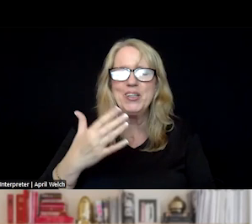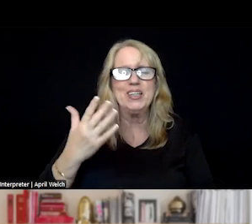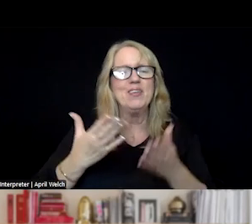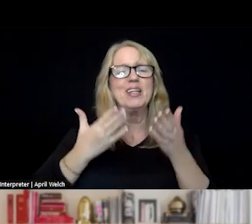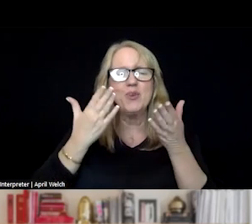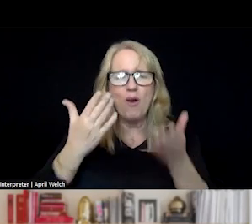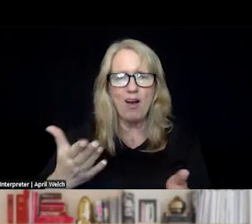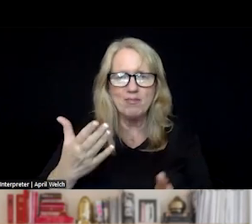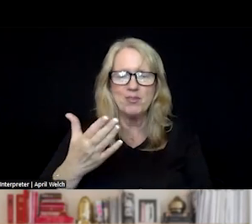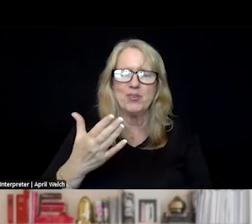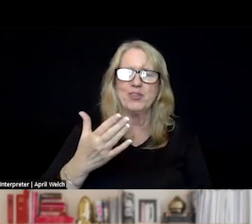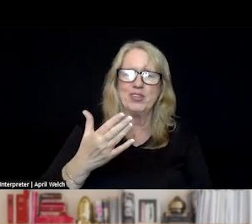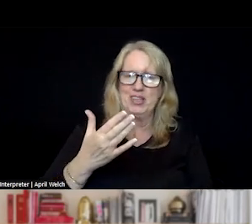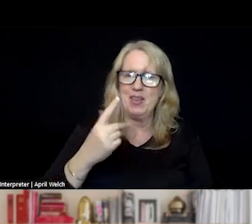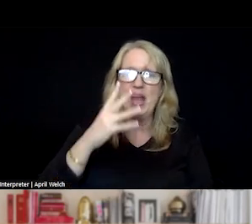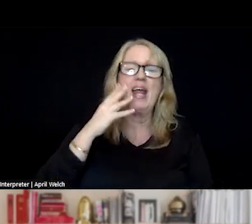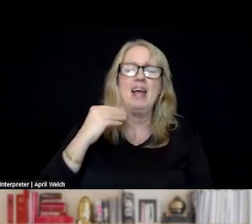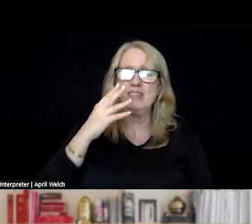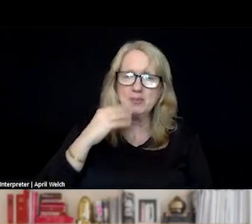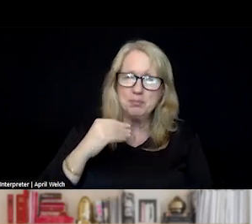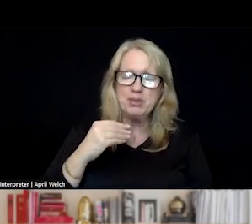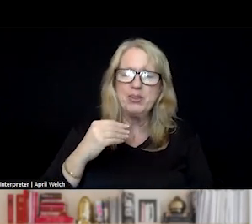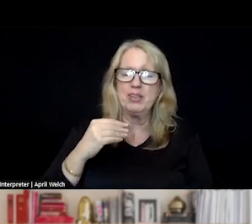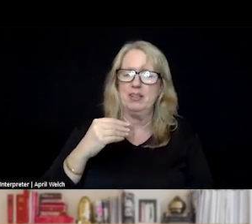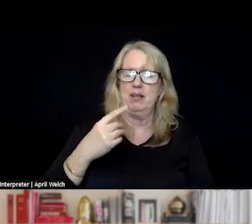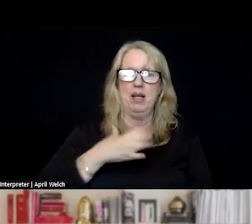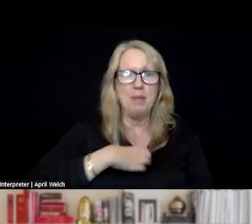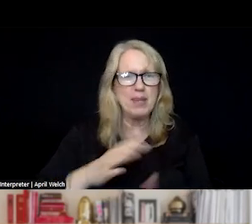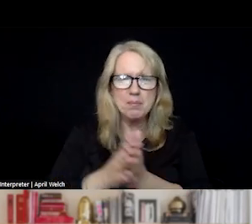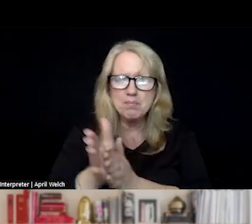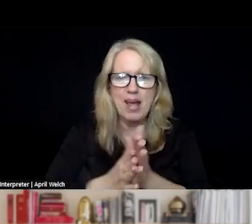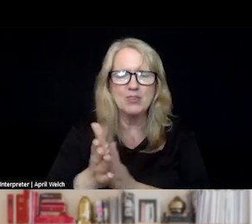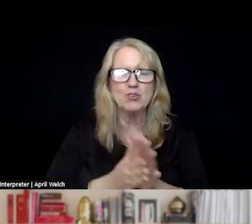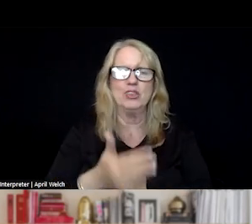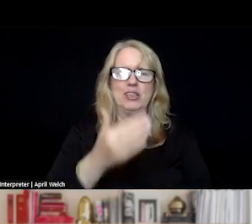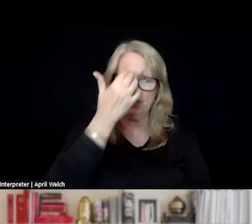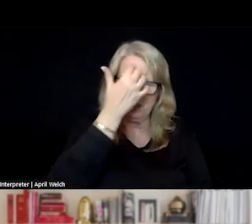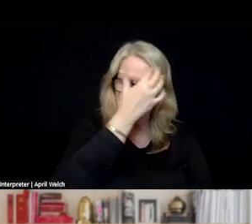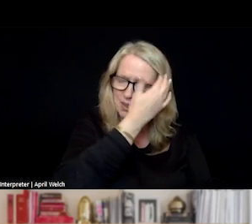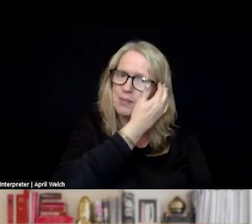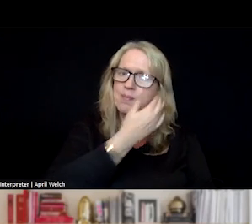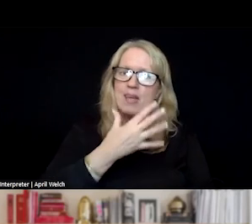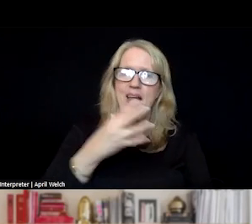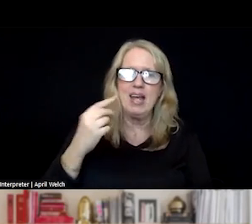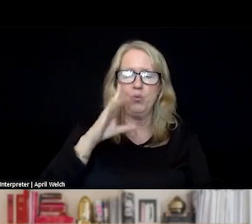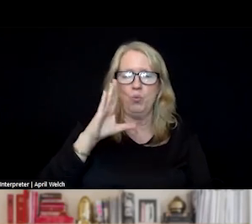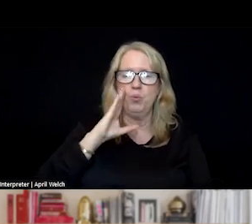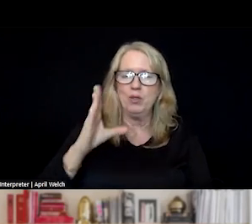something that I have experienced, that I'm passionate about, and that will